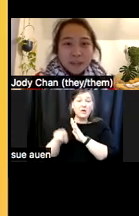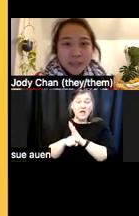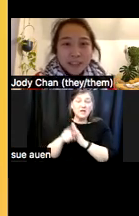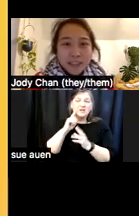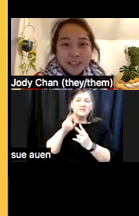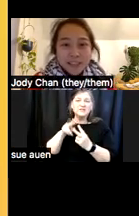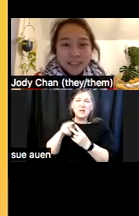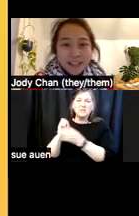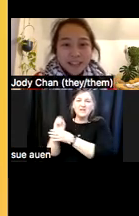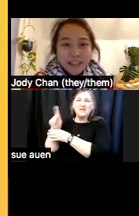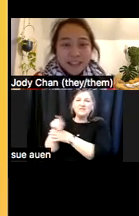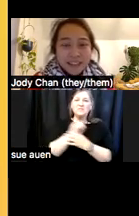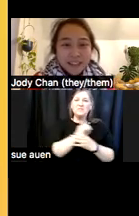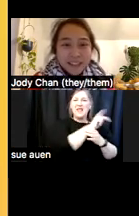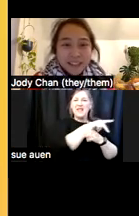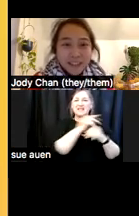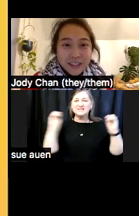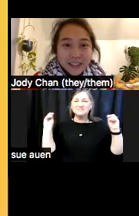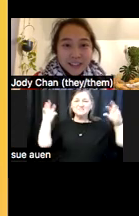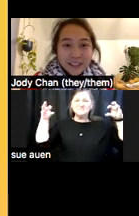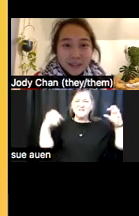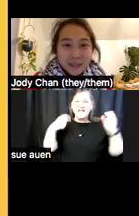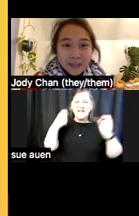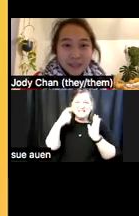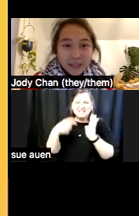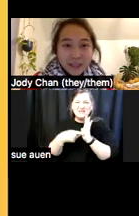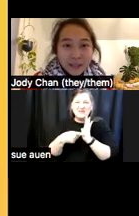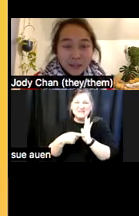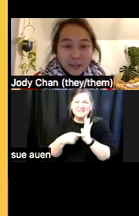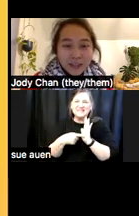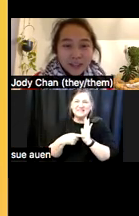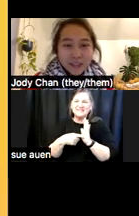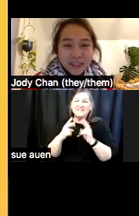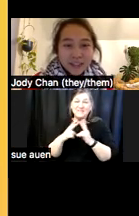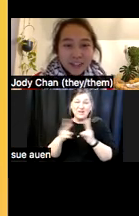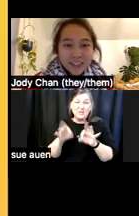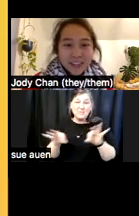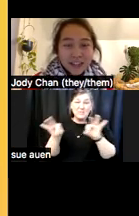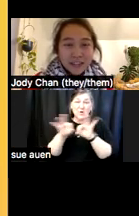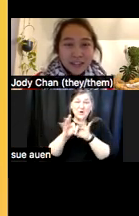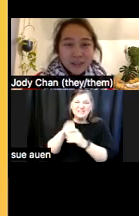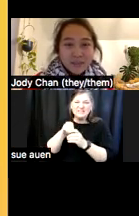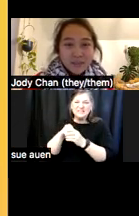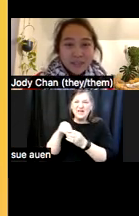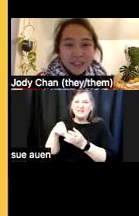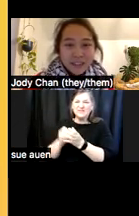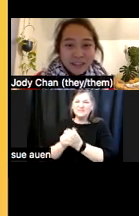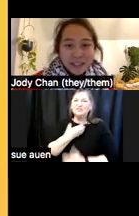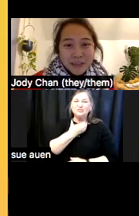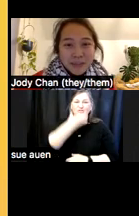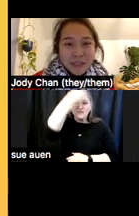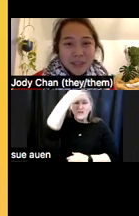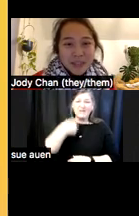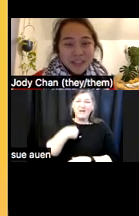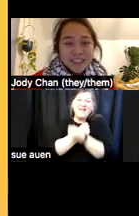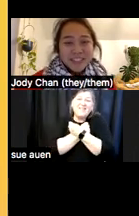couple of plants, and I just noticed this very important stuffed giraffe that I love, and